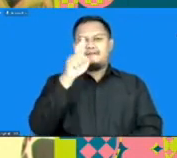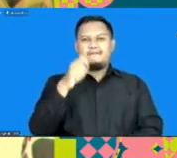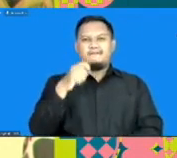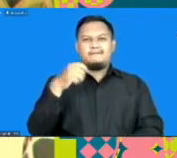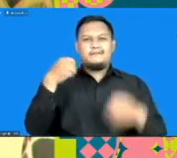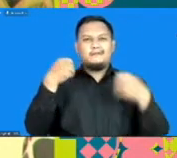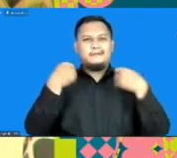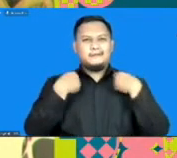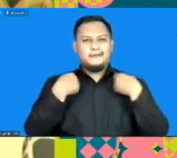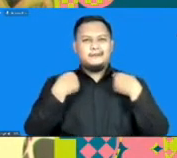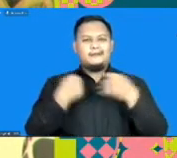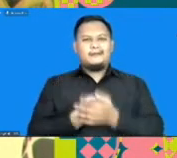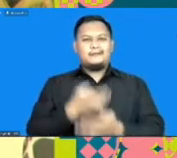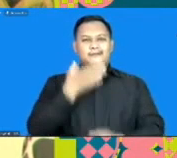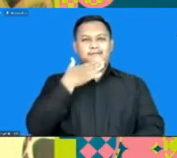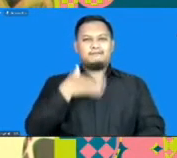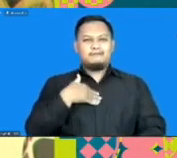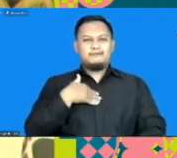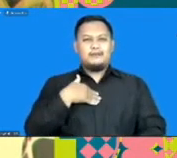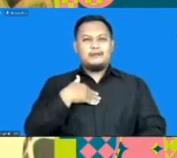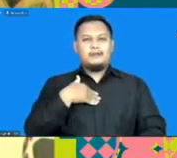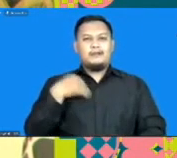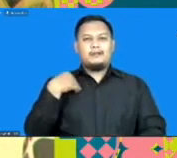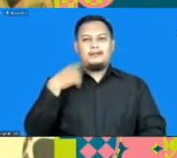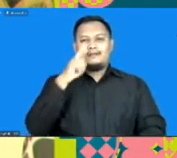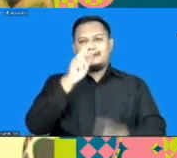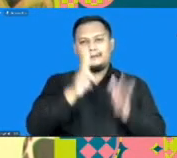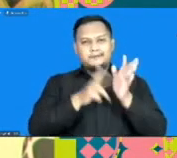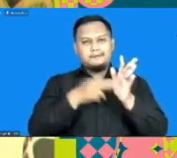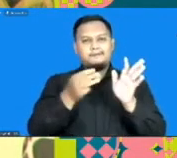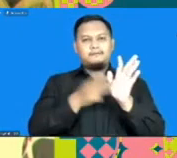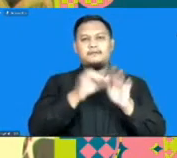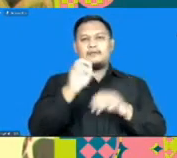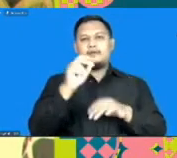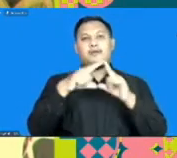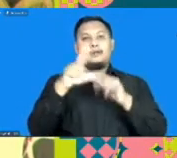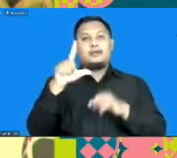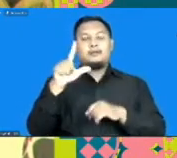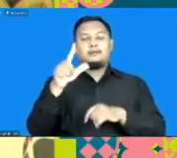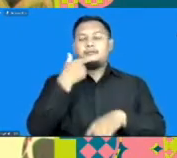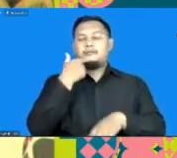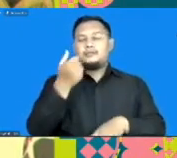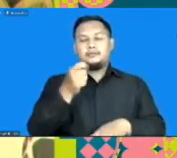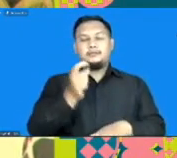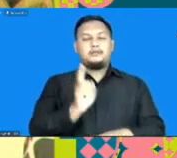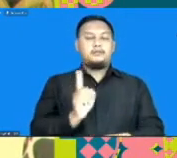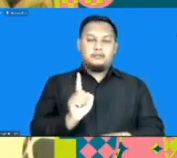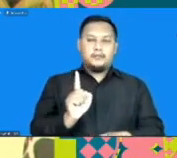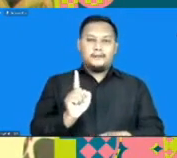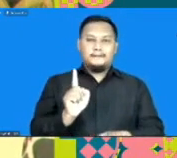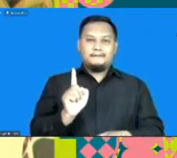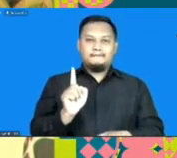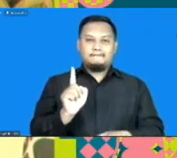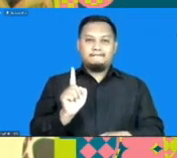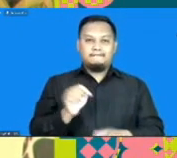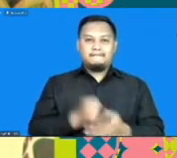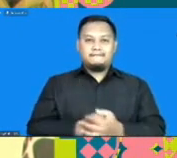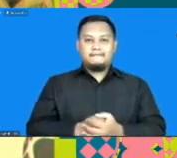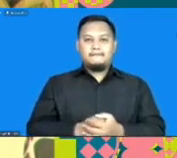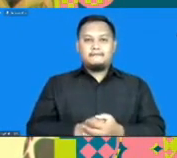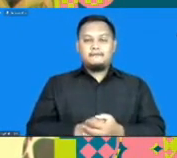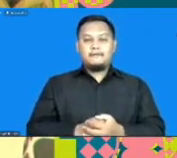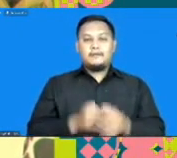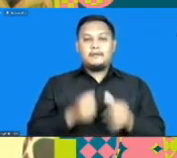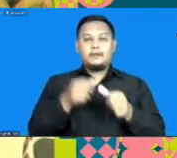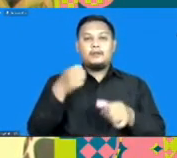judgment on what is more important. And you know, I'm involved in many, many occasions to actually discuss about